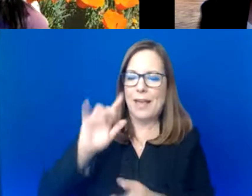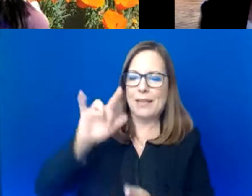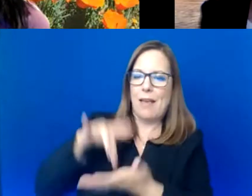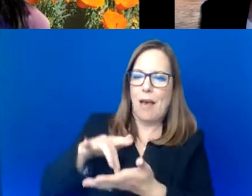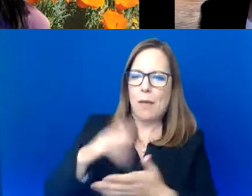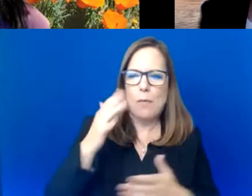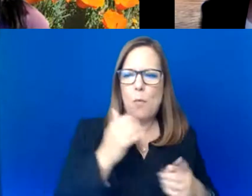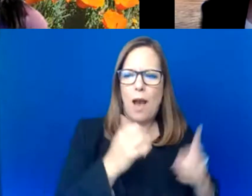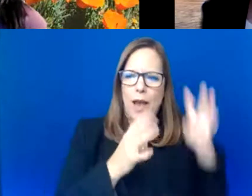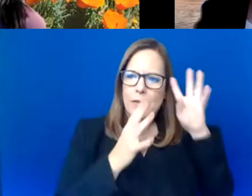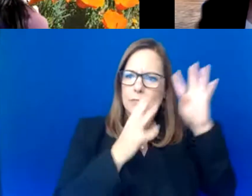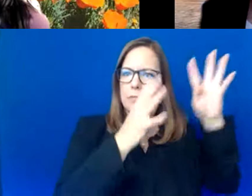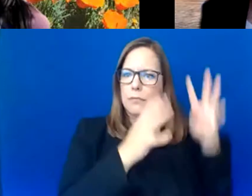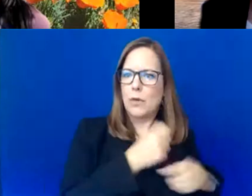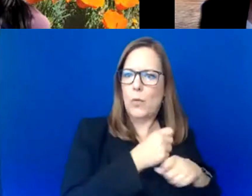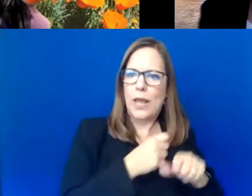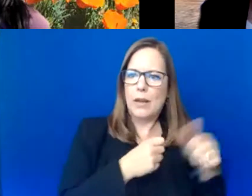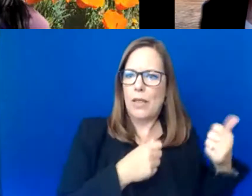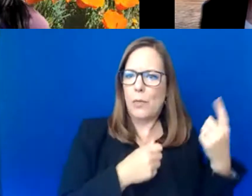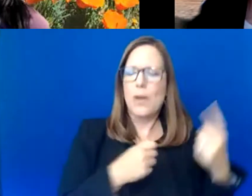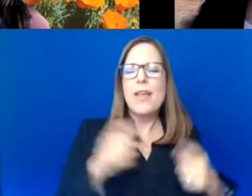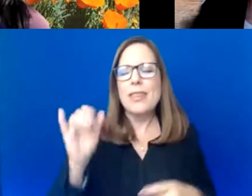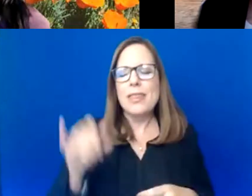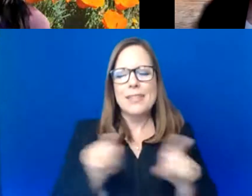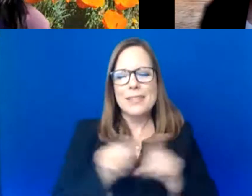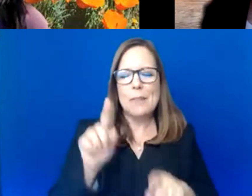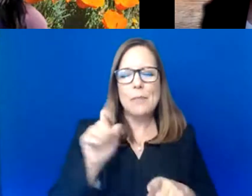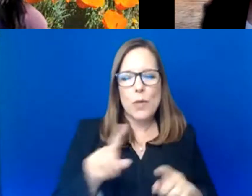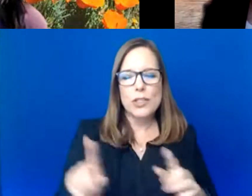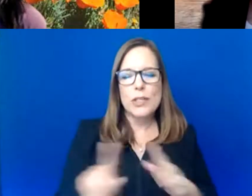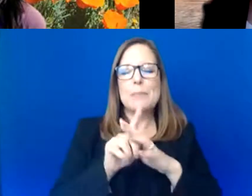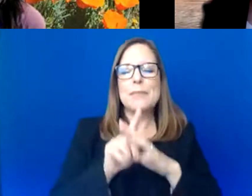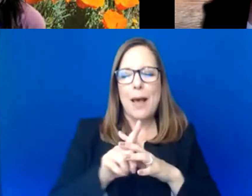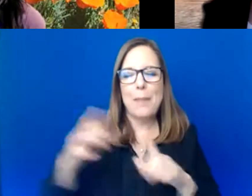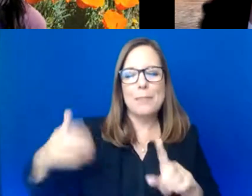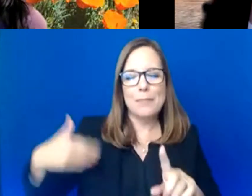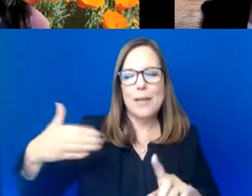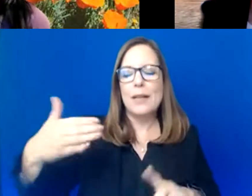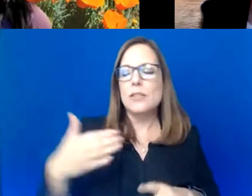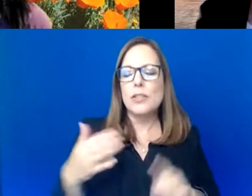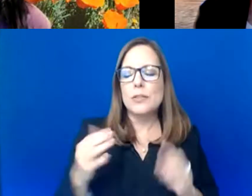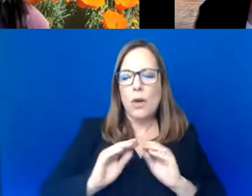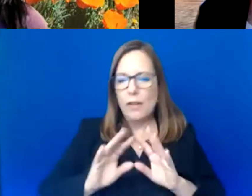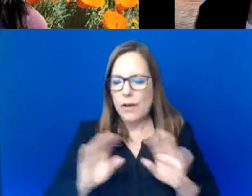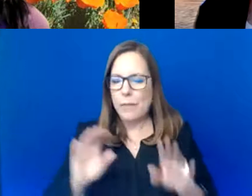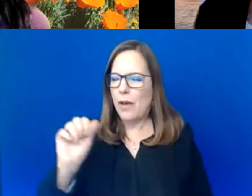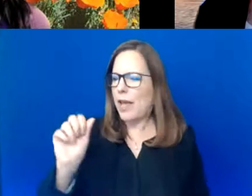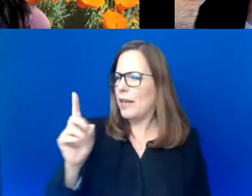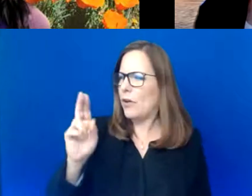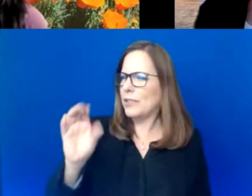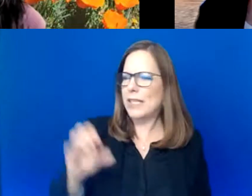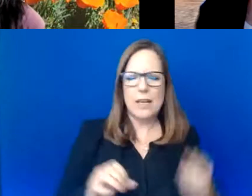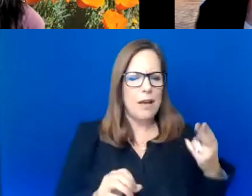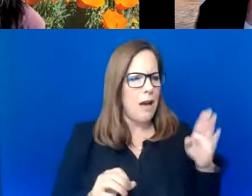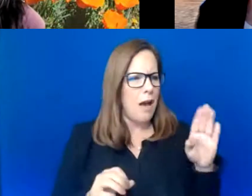This kind of comes up in every town hall, and I think we just a little more clarification about ADRC, hubs and spokes. What's the difference? What's the